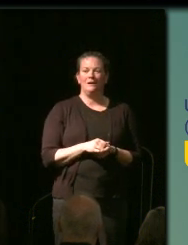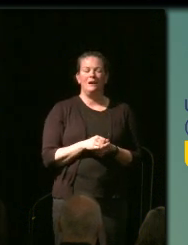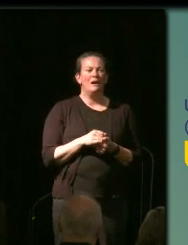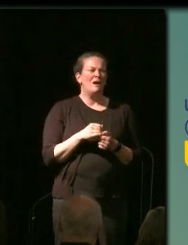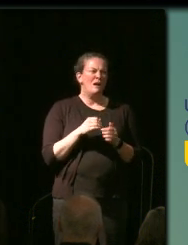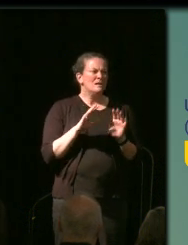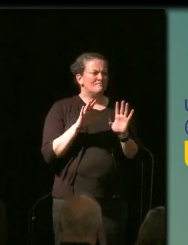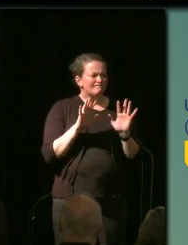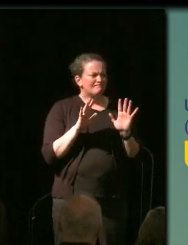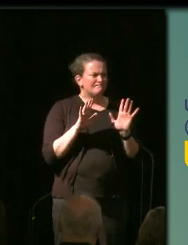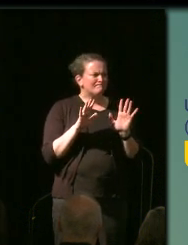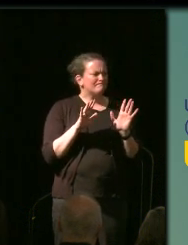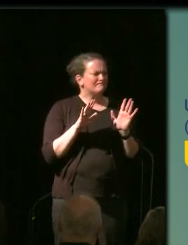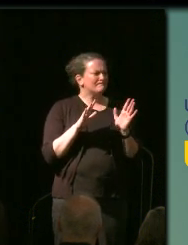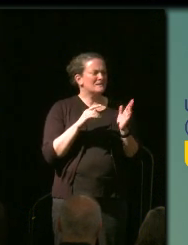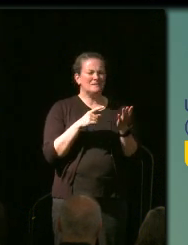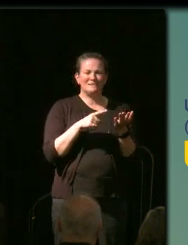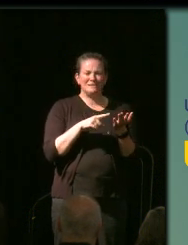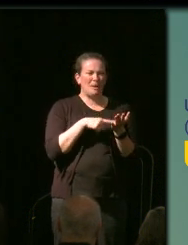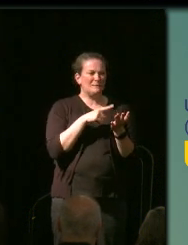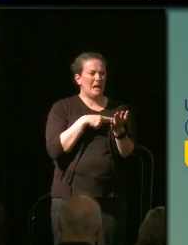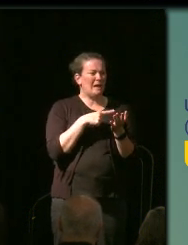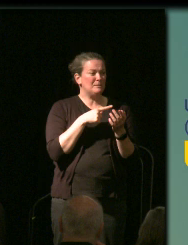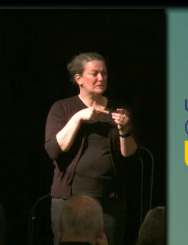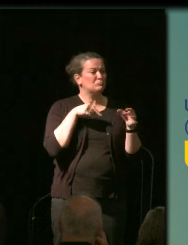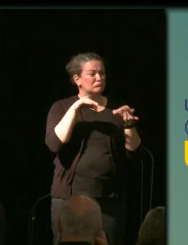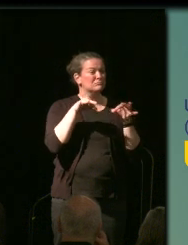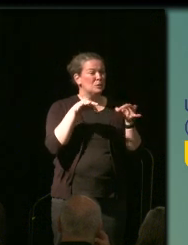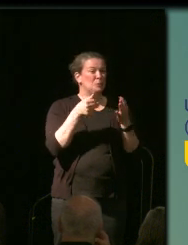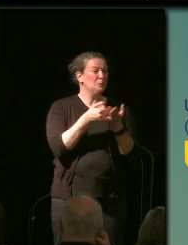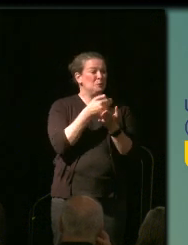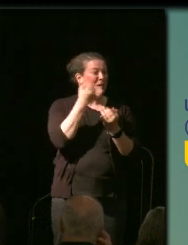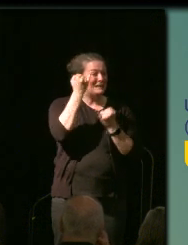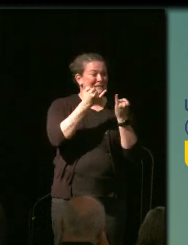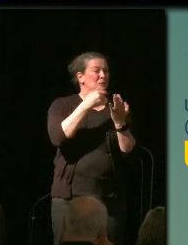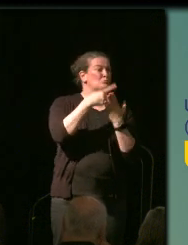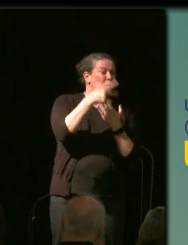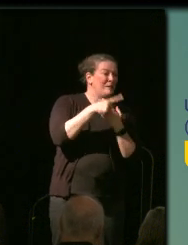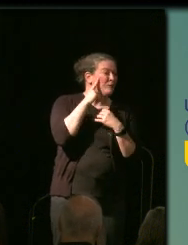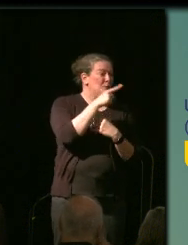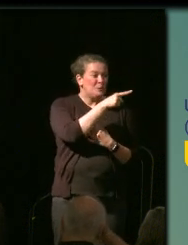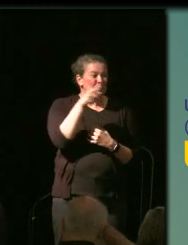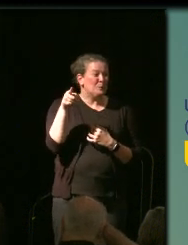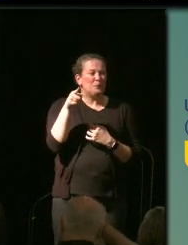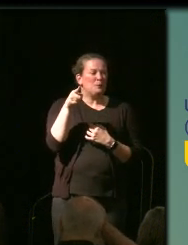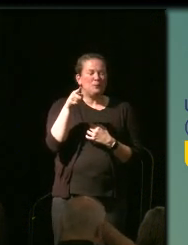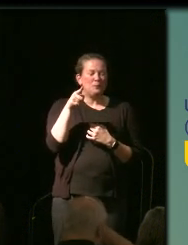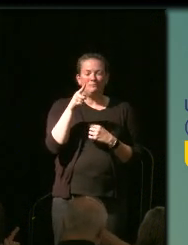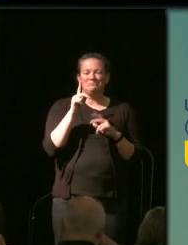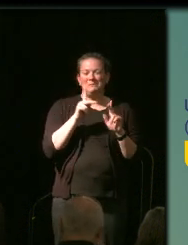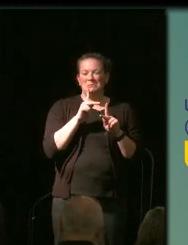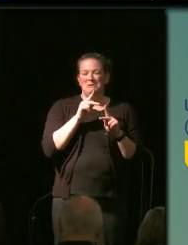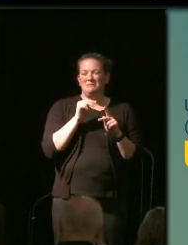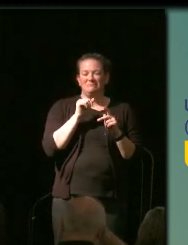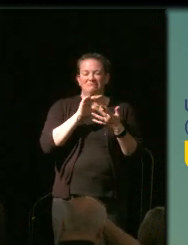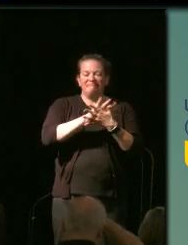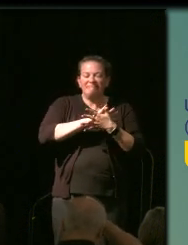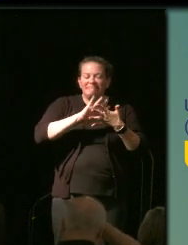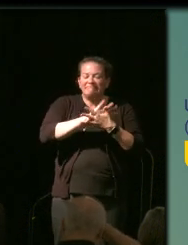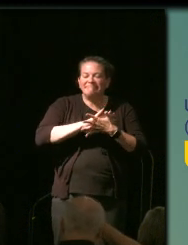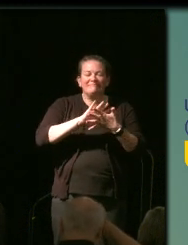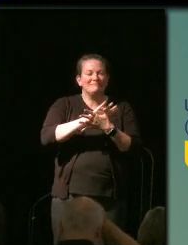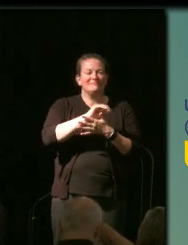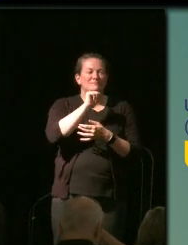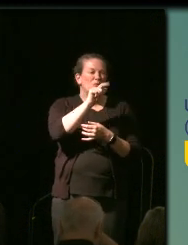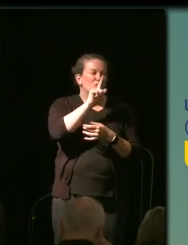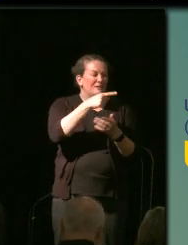couple times about where programs were in their development. I don't want to do that today. I'm going to give you exactly where we are, exactly where